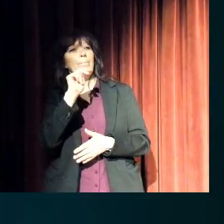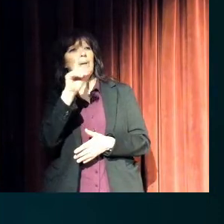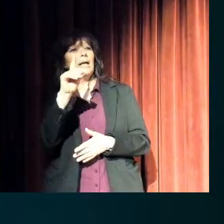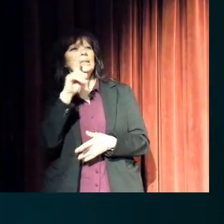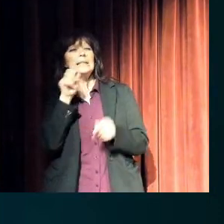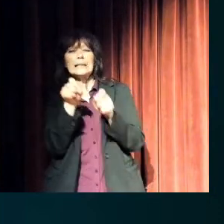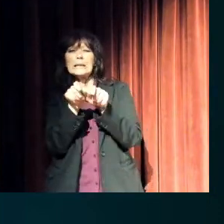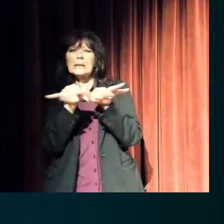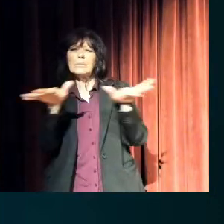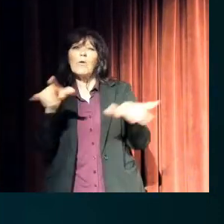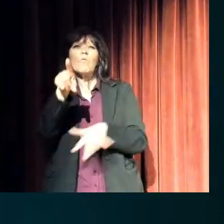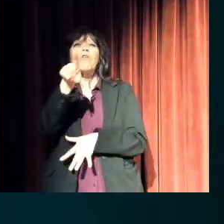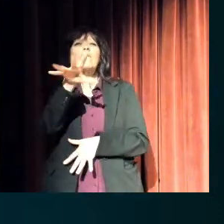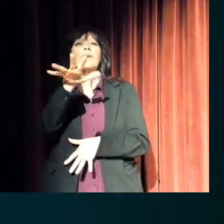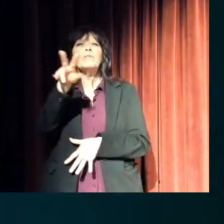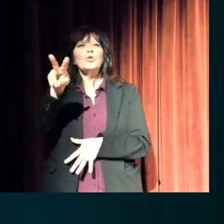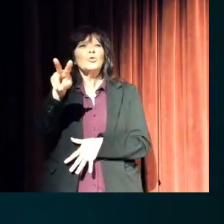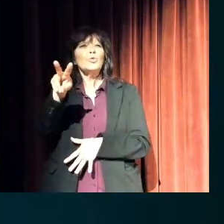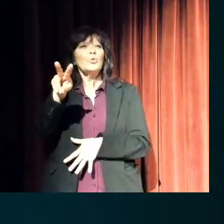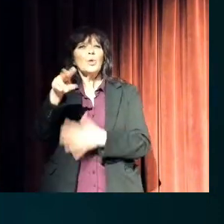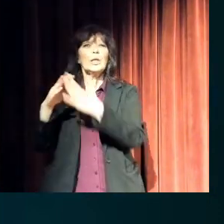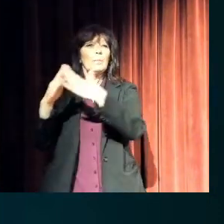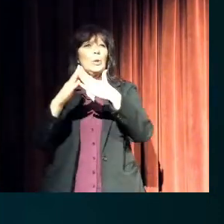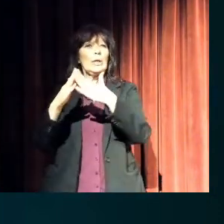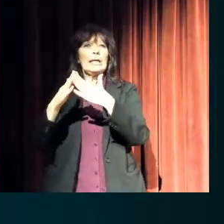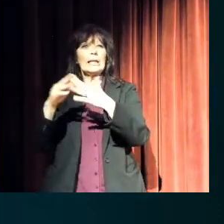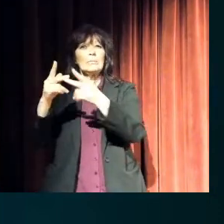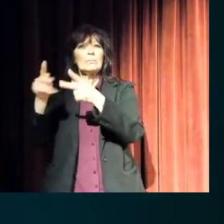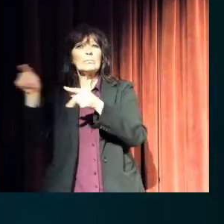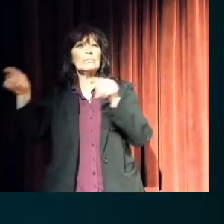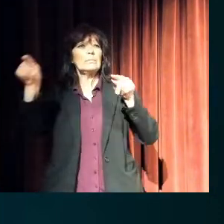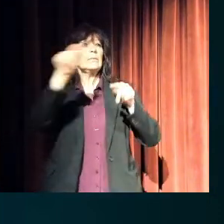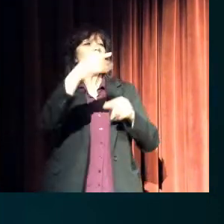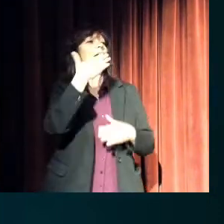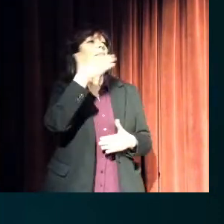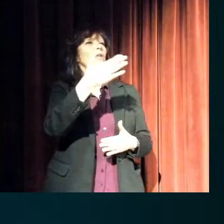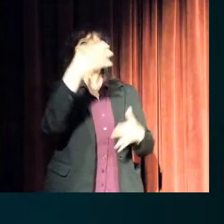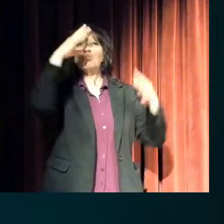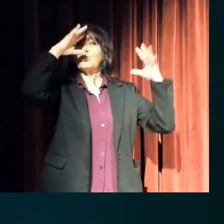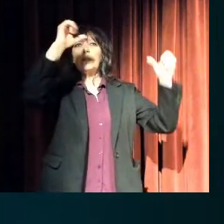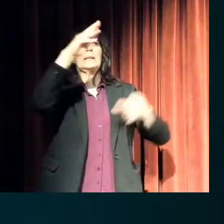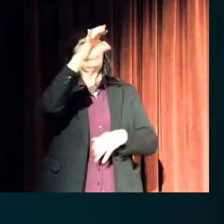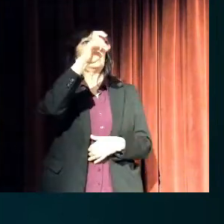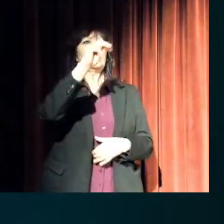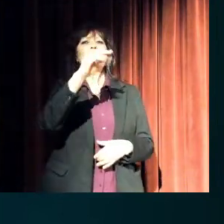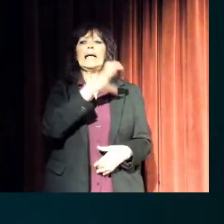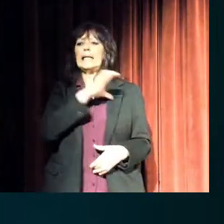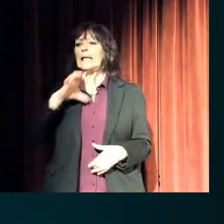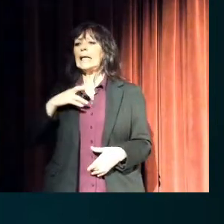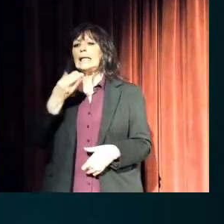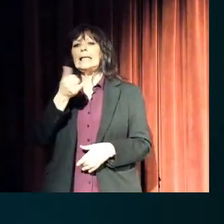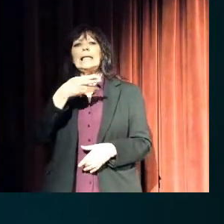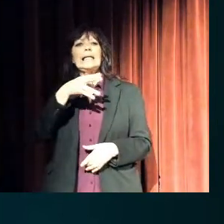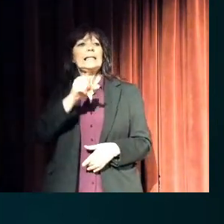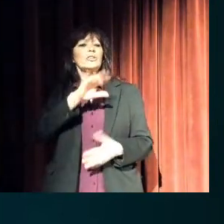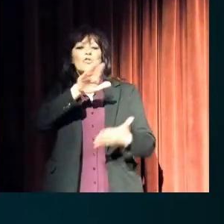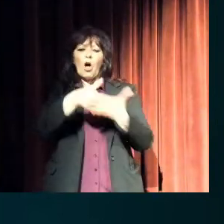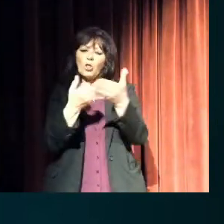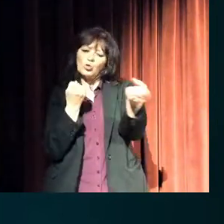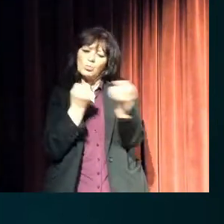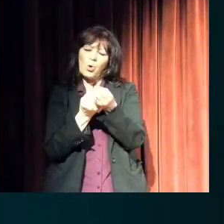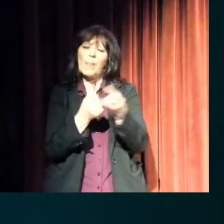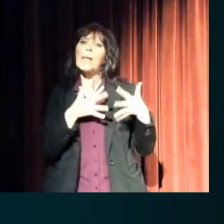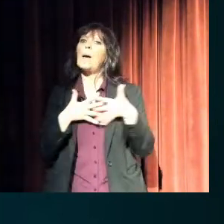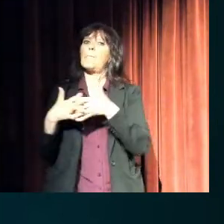spanning 152 community anchor sites. Thank you to President Biden, Congressman Higgins, and all who supported the